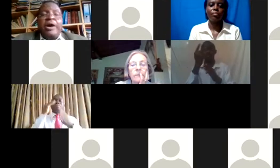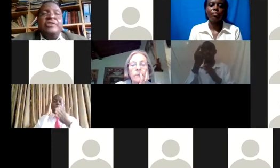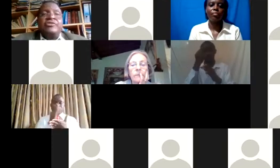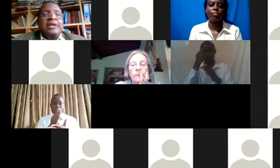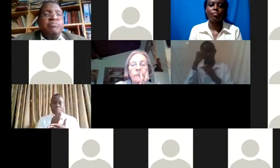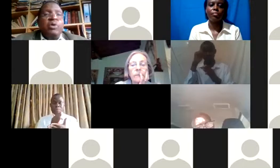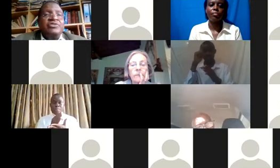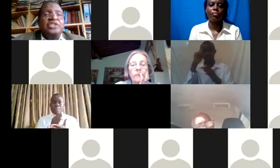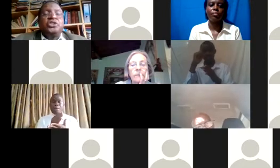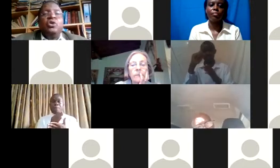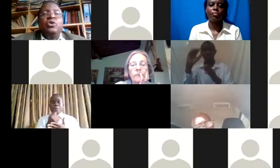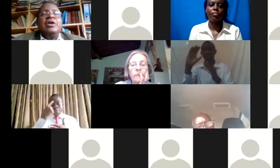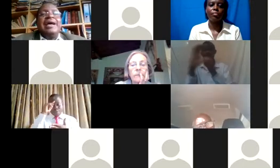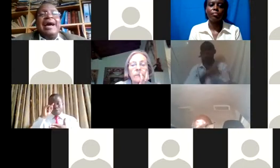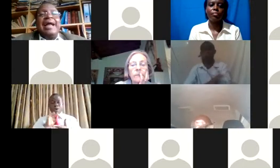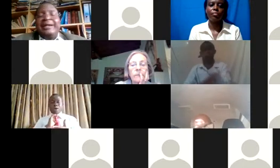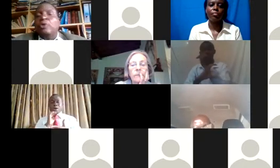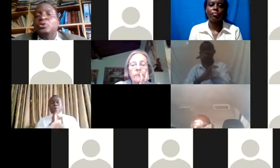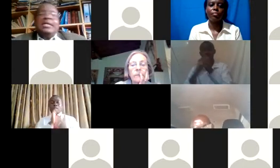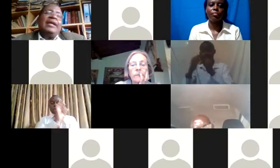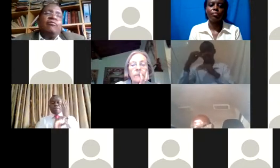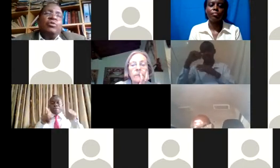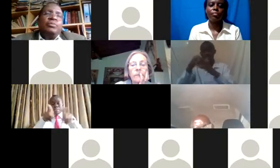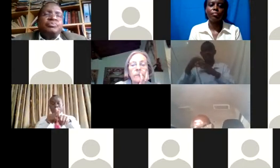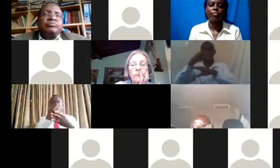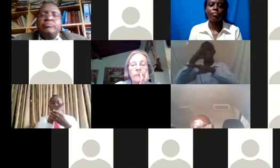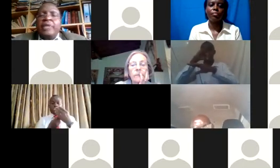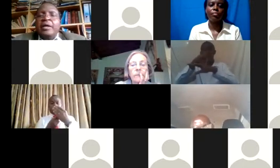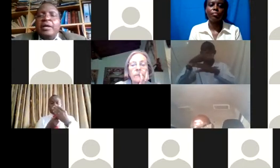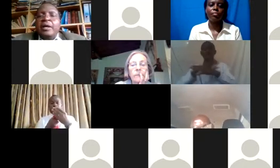for our country at both national and county level,